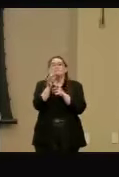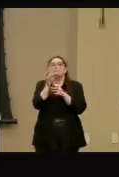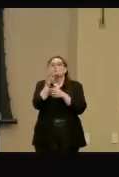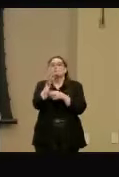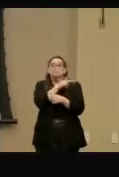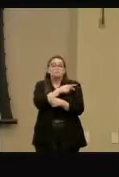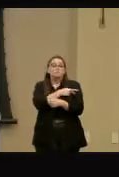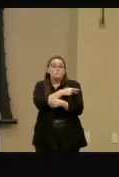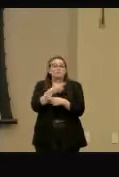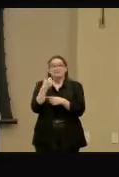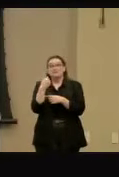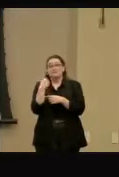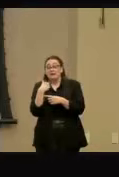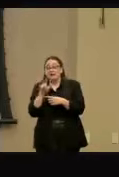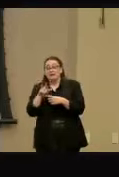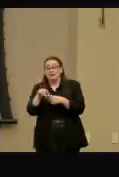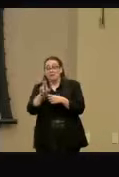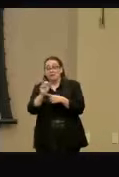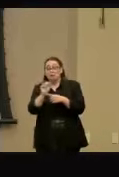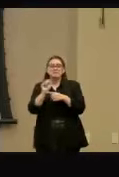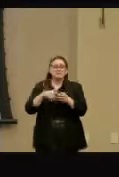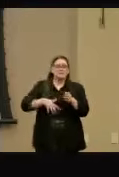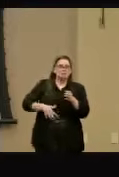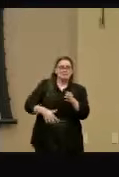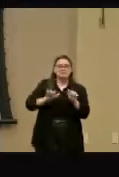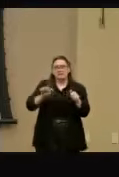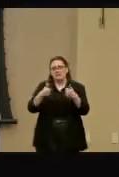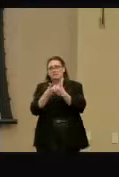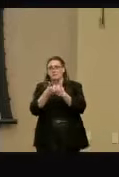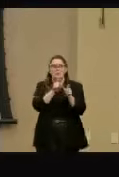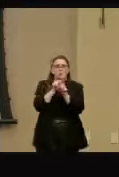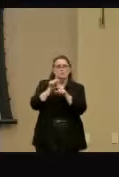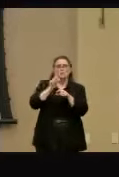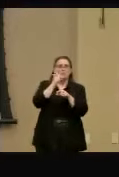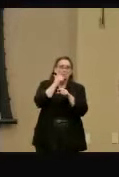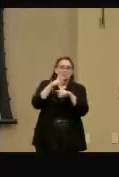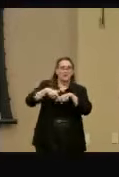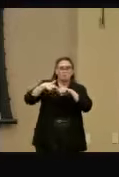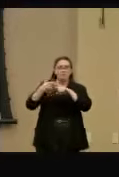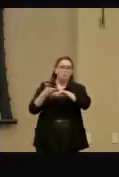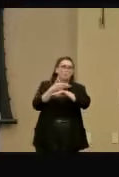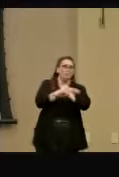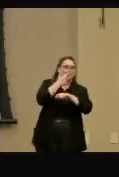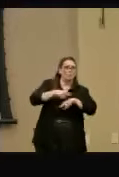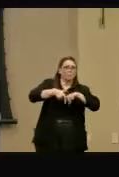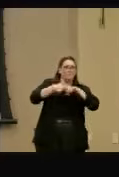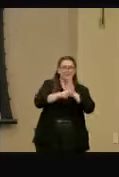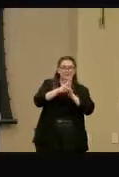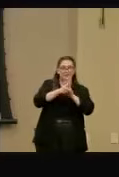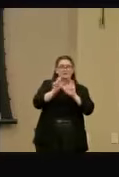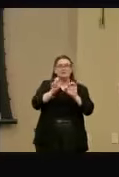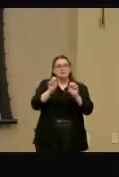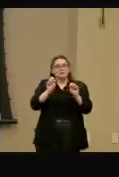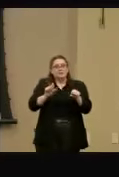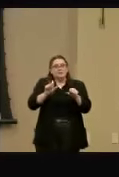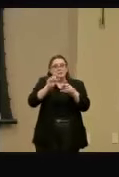lupus, and then some aspects of lupus can also complicate pregnancy and the perimenopausal period. So these are all just very relevant questions. This isn't just like,